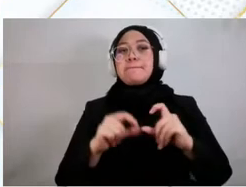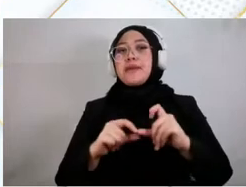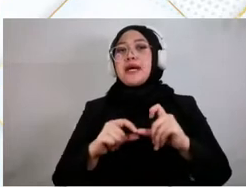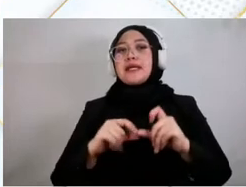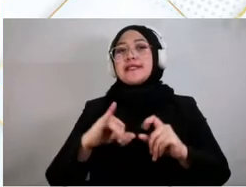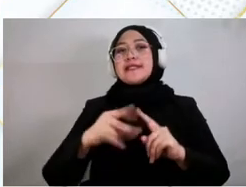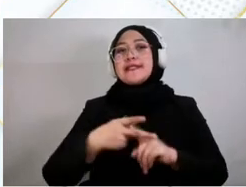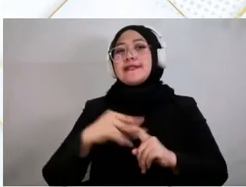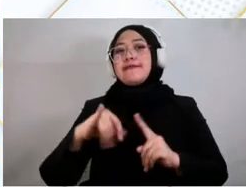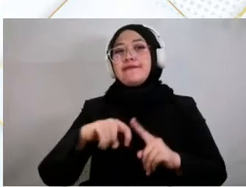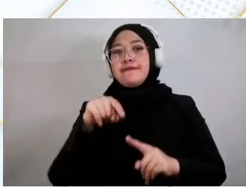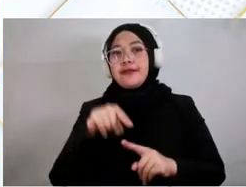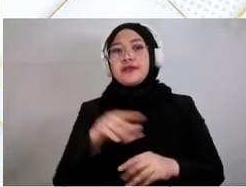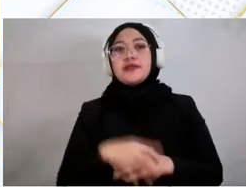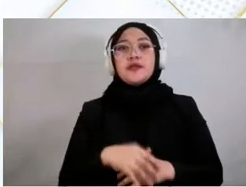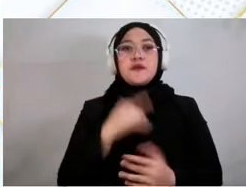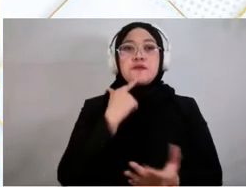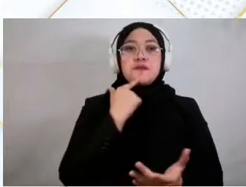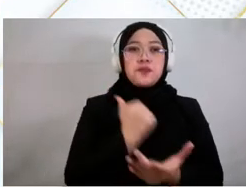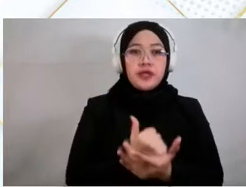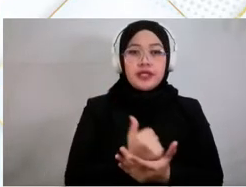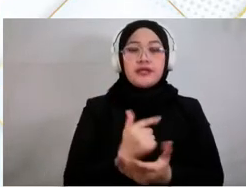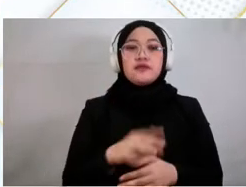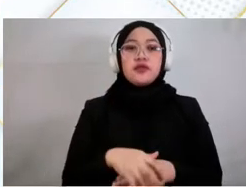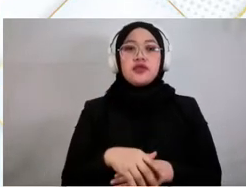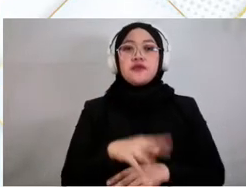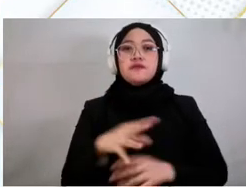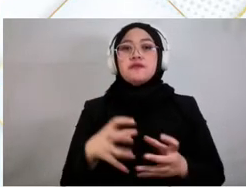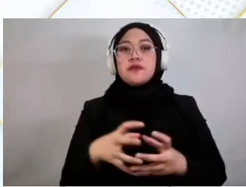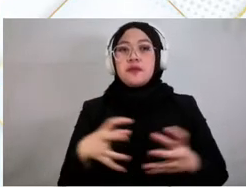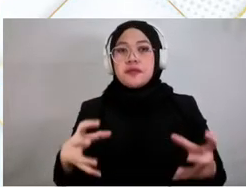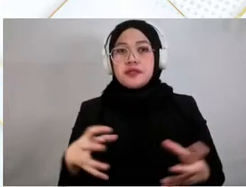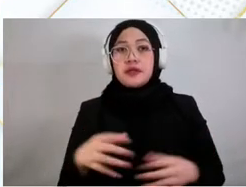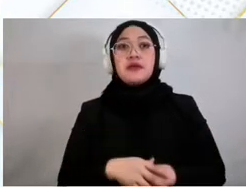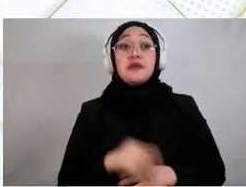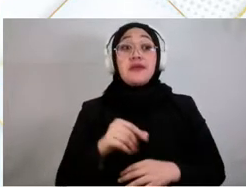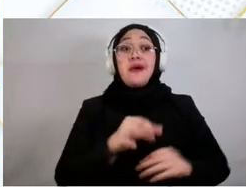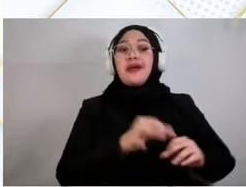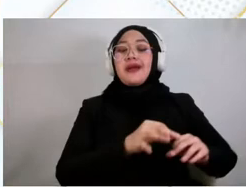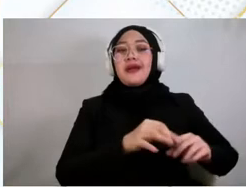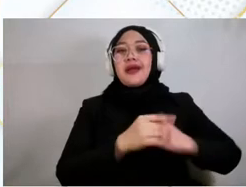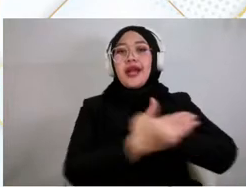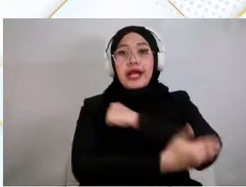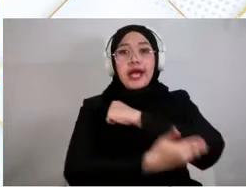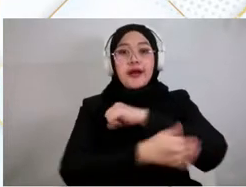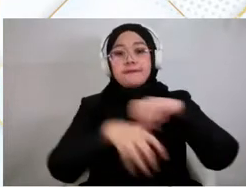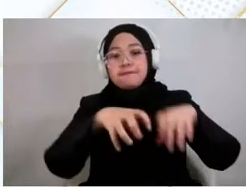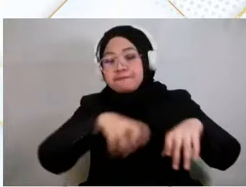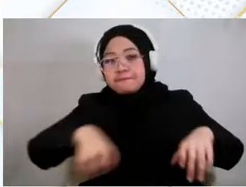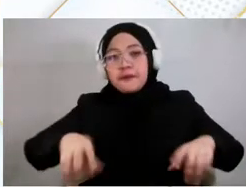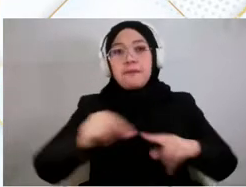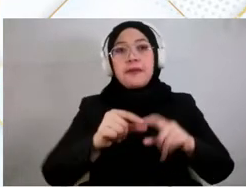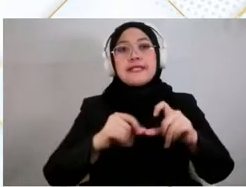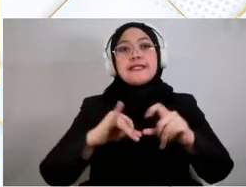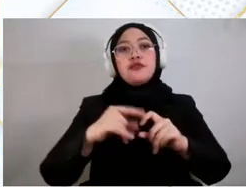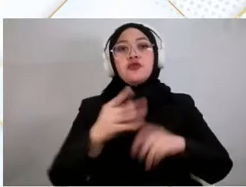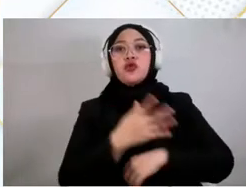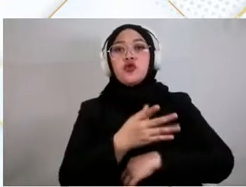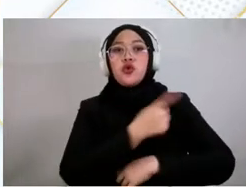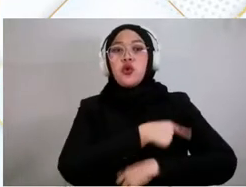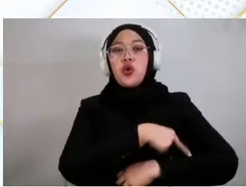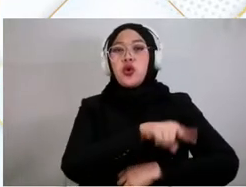most strategically important regions in the world. Now, can the Pacific island countries continue to explore the potential for